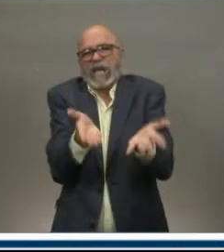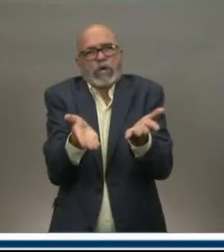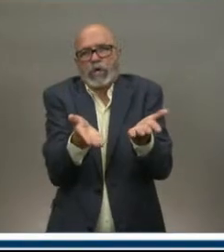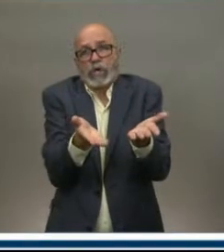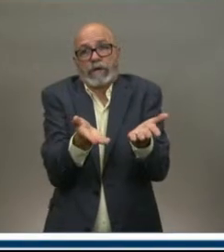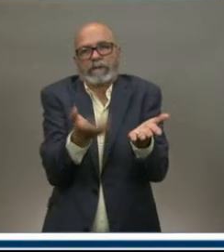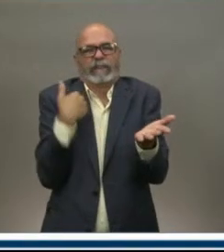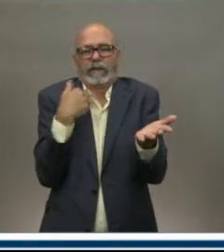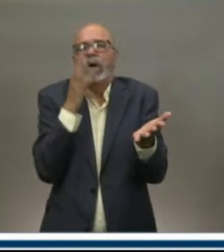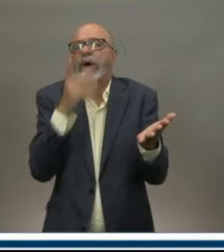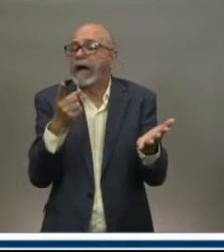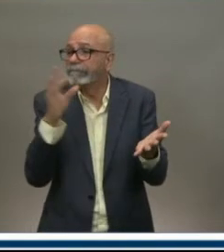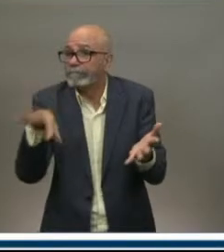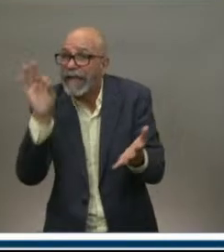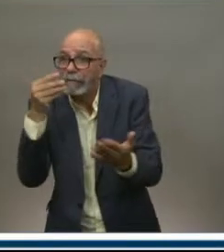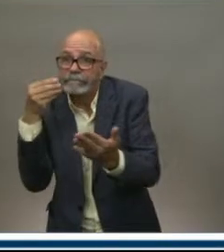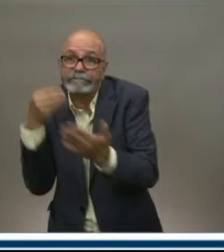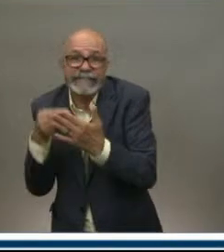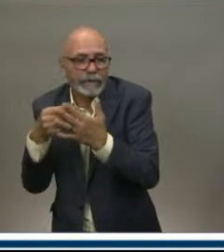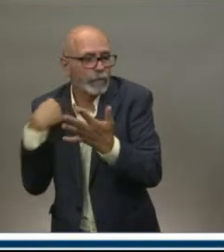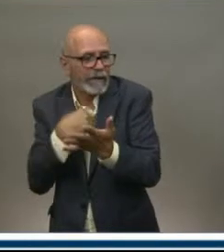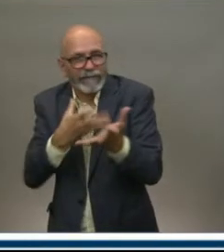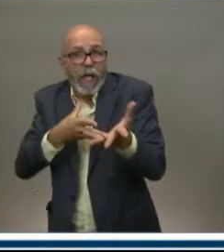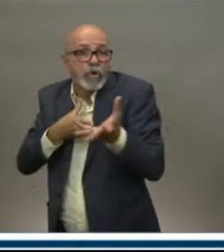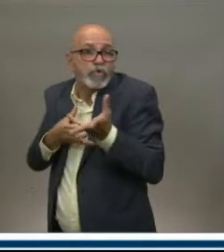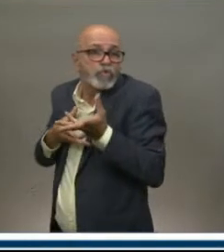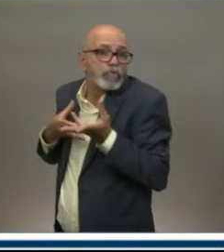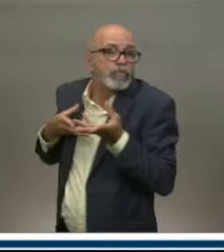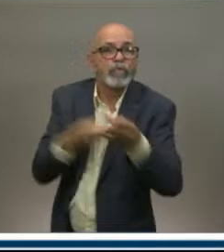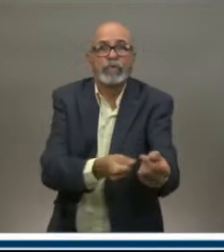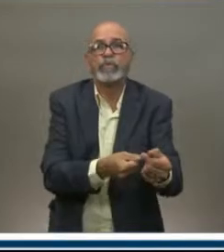investments that we have targeted towards capital.